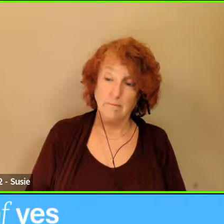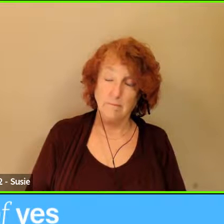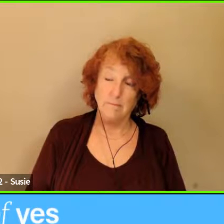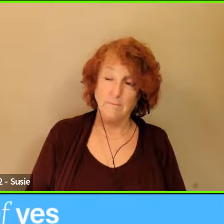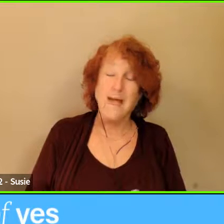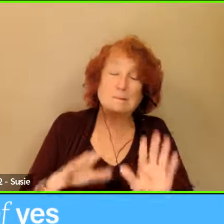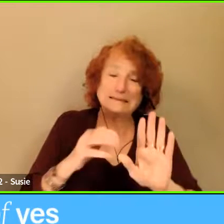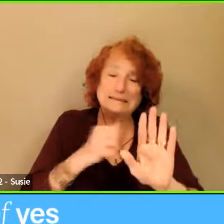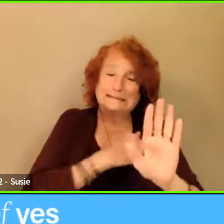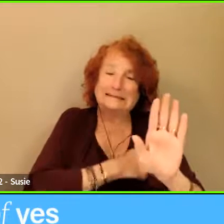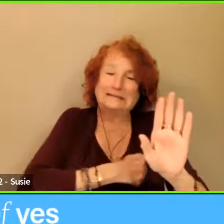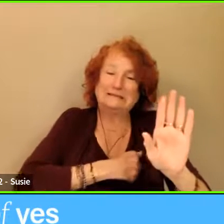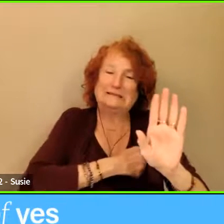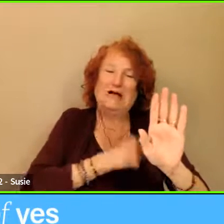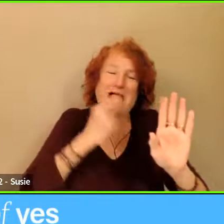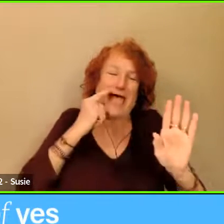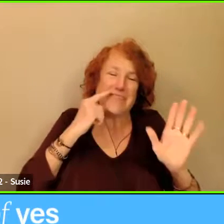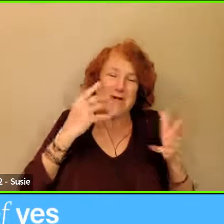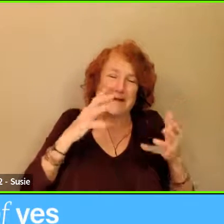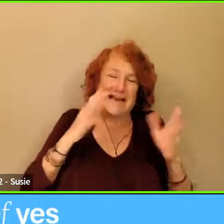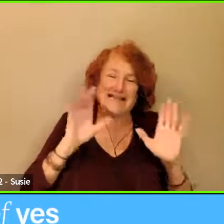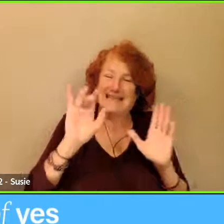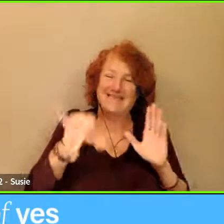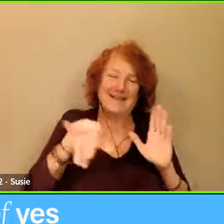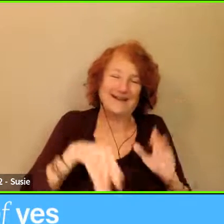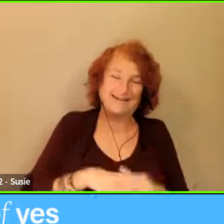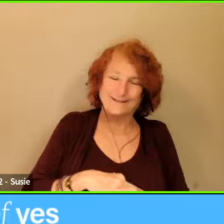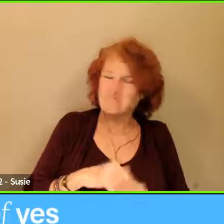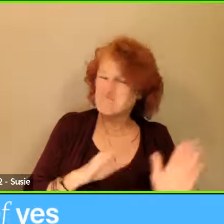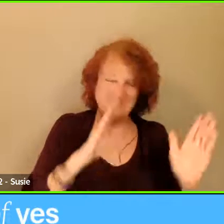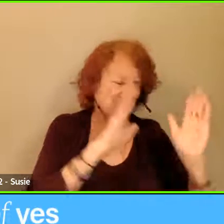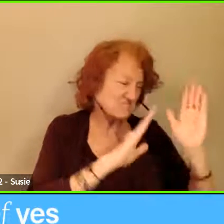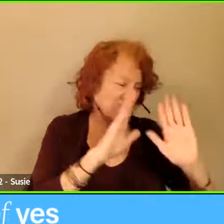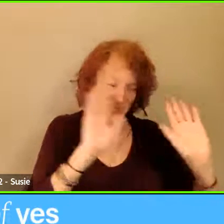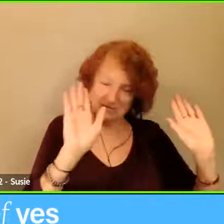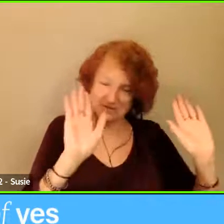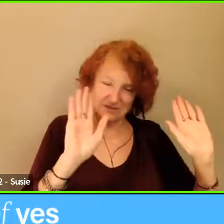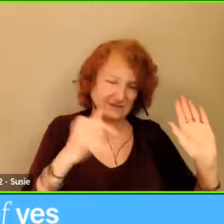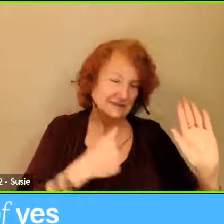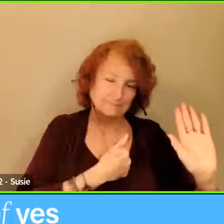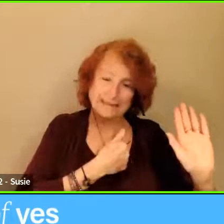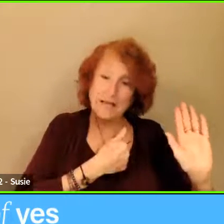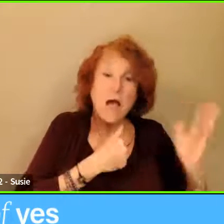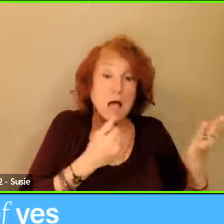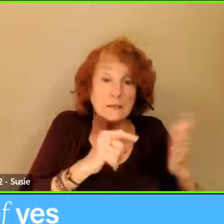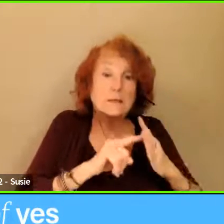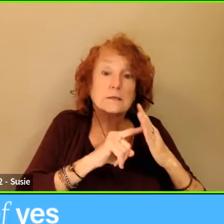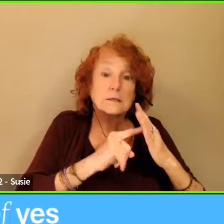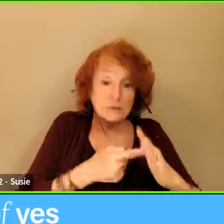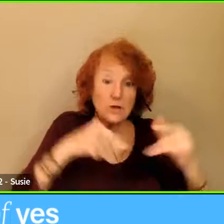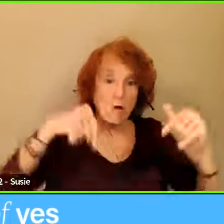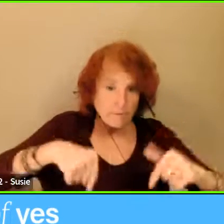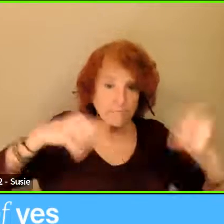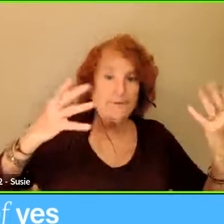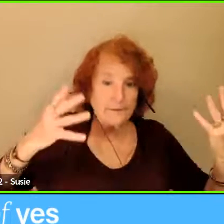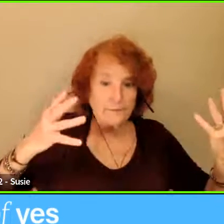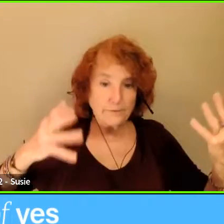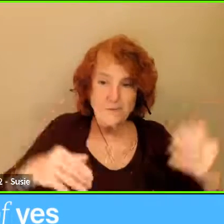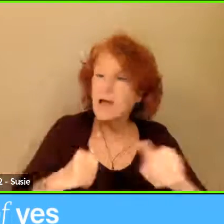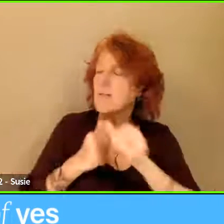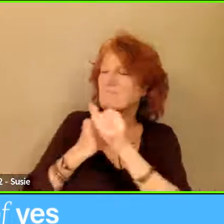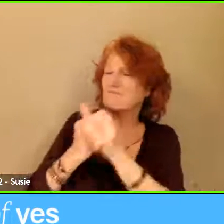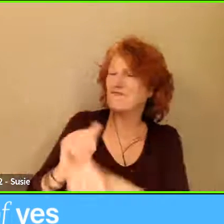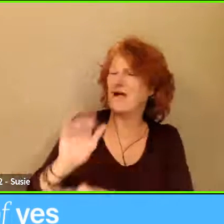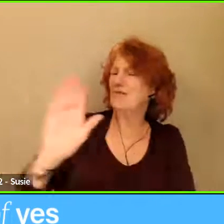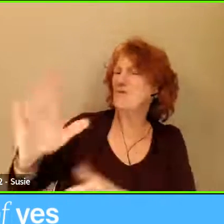Whoops, sorry, I thought that was done. No worries. I do Sorry it all about the that. time. I did it at the top of the hour, actually. Following your lead.